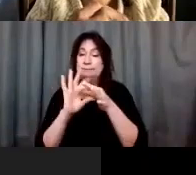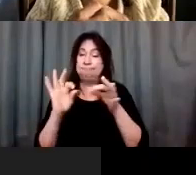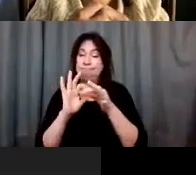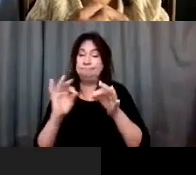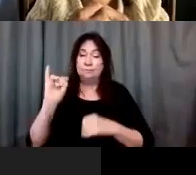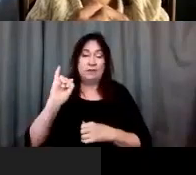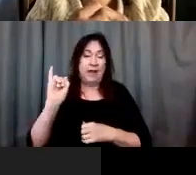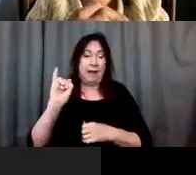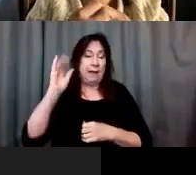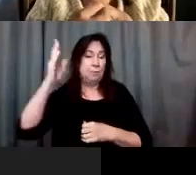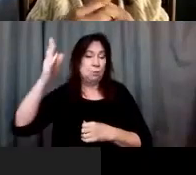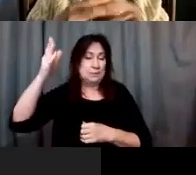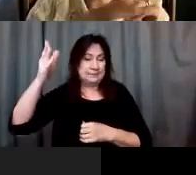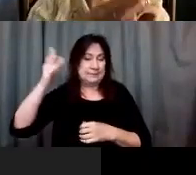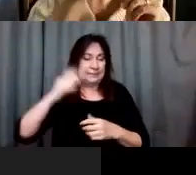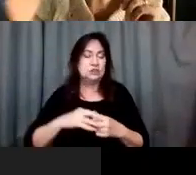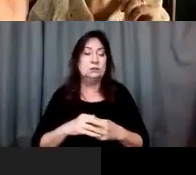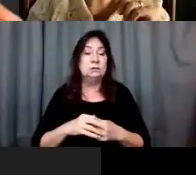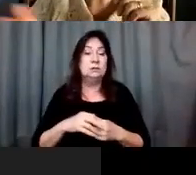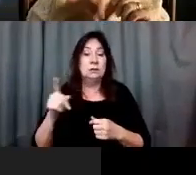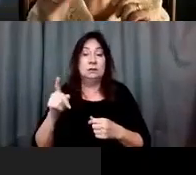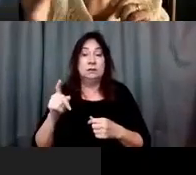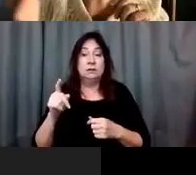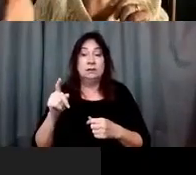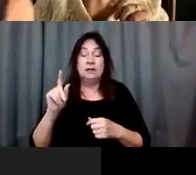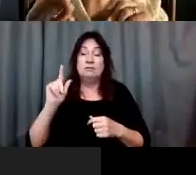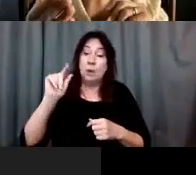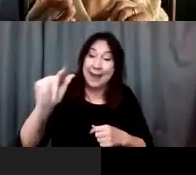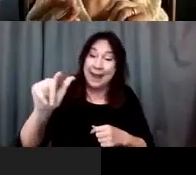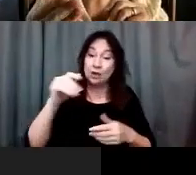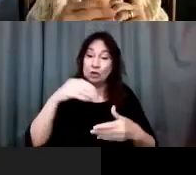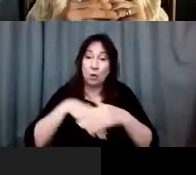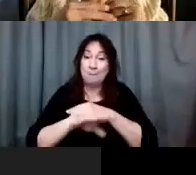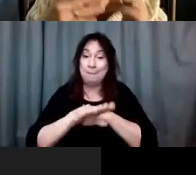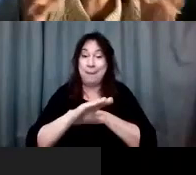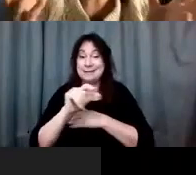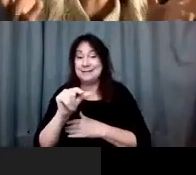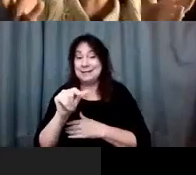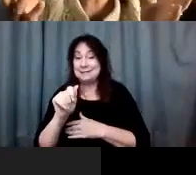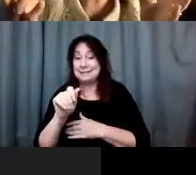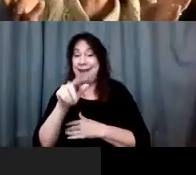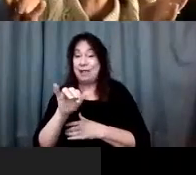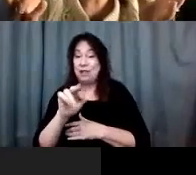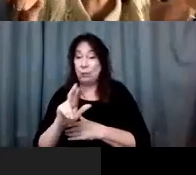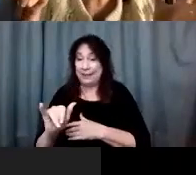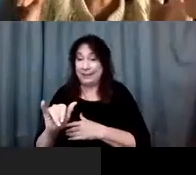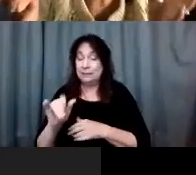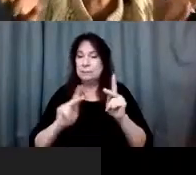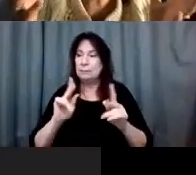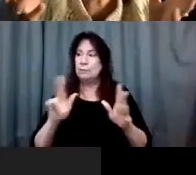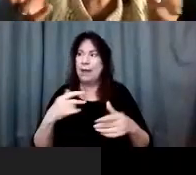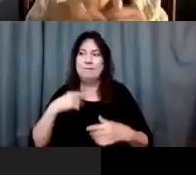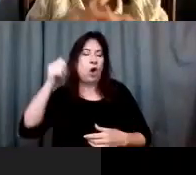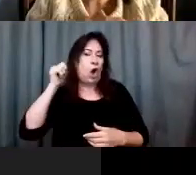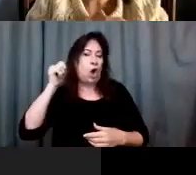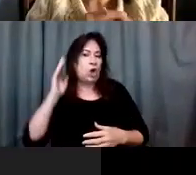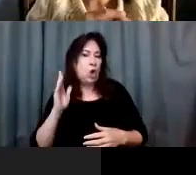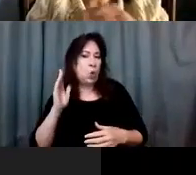iPresentation, and that's so that if you're going back later and accessing the gallery and people have provided those sort of audio